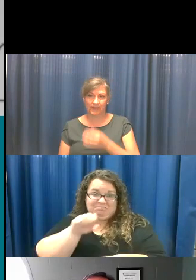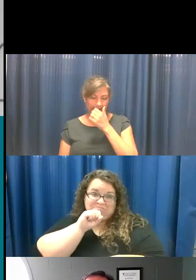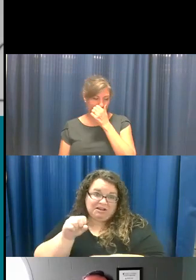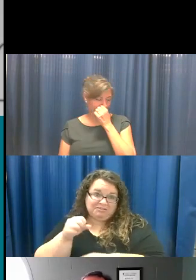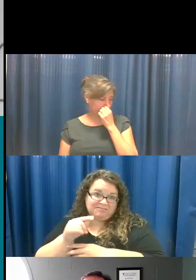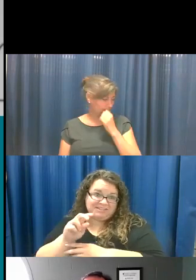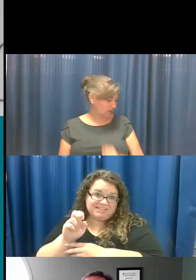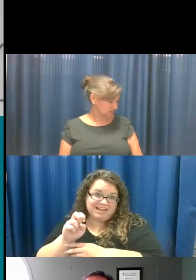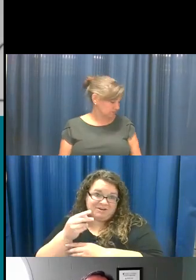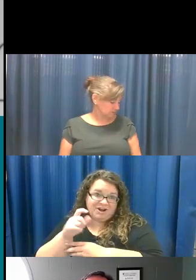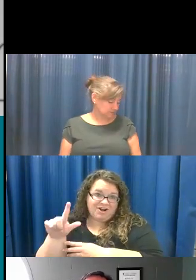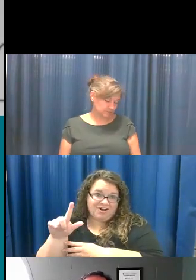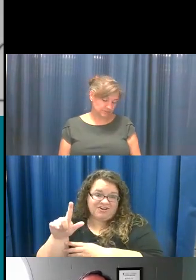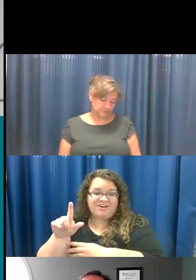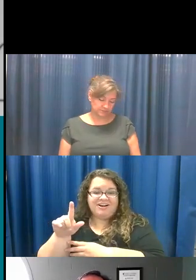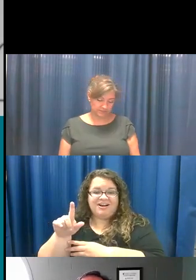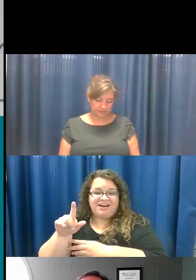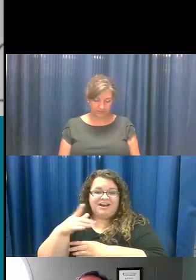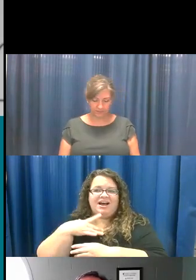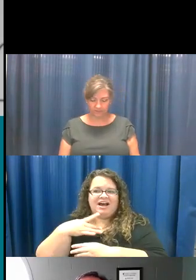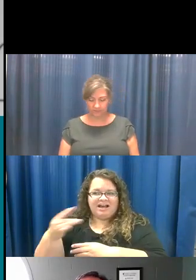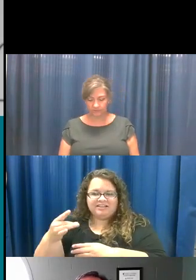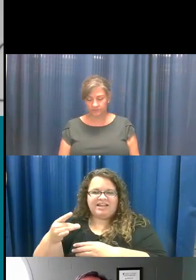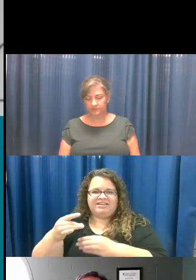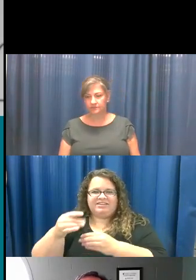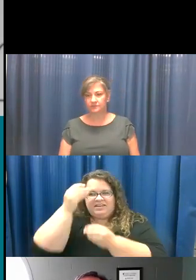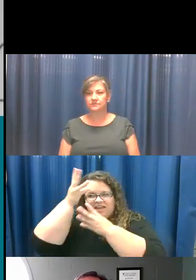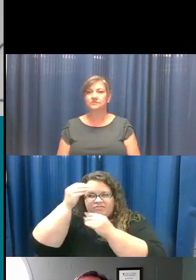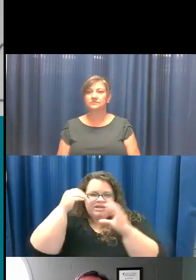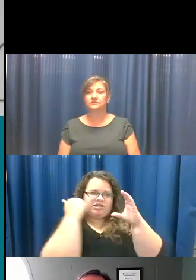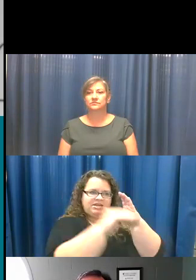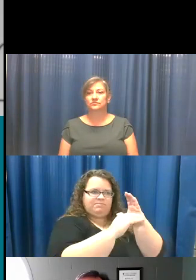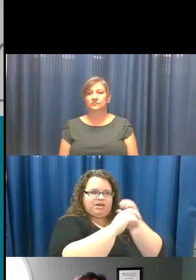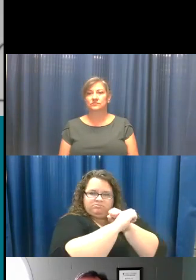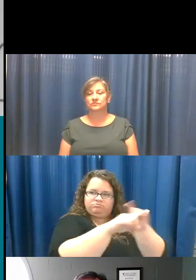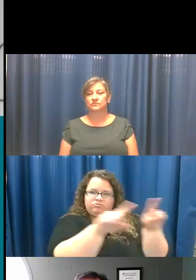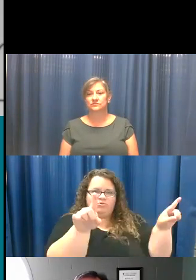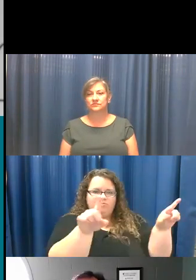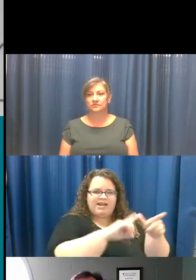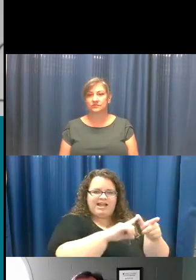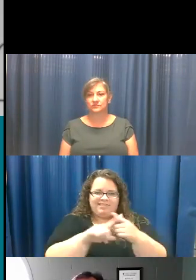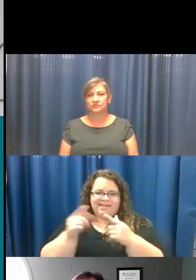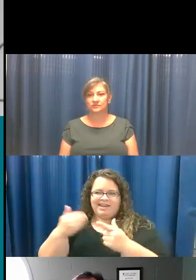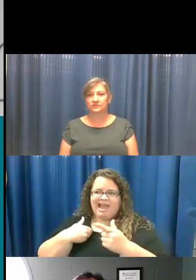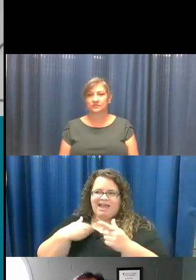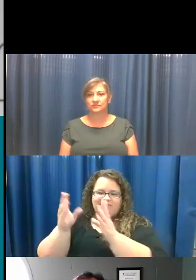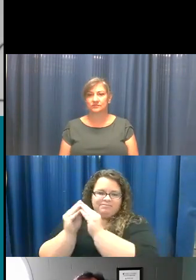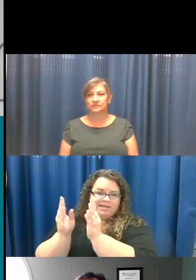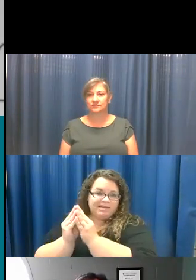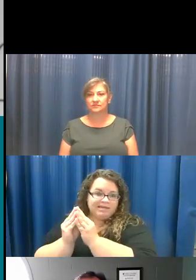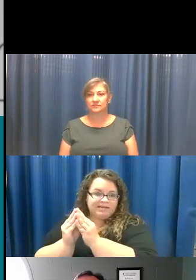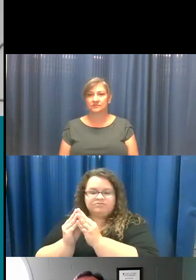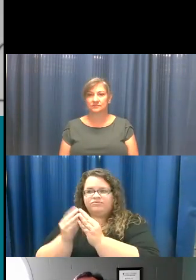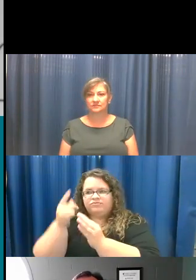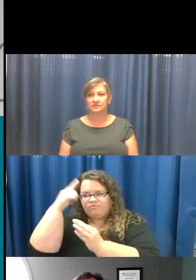of sending out information by email and then having a follow-up town hall to answer questions and to talk about it.